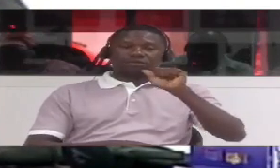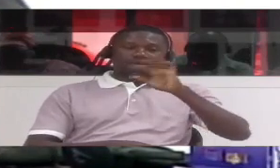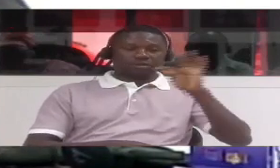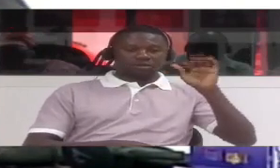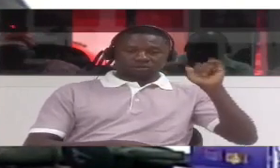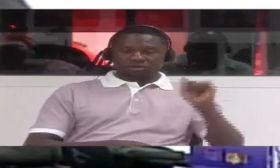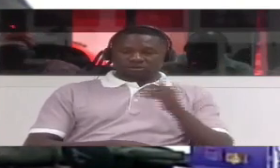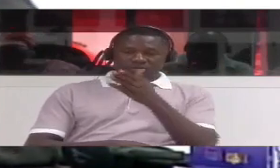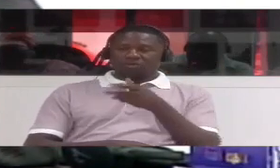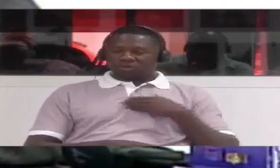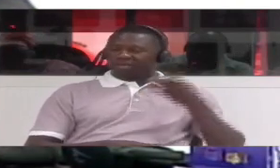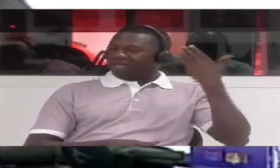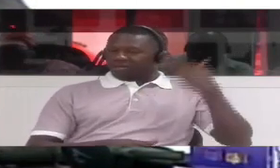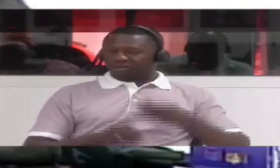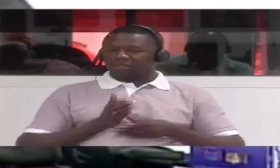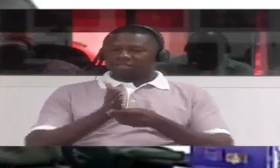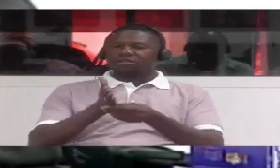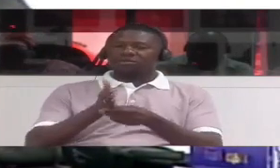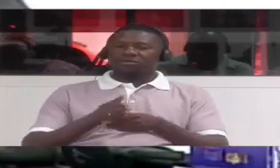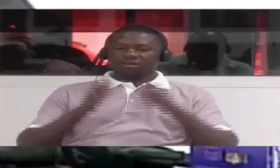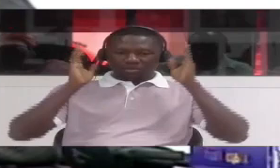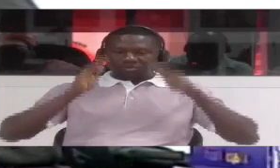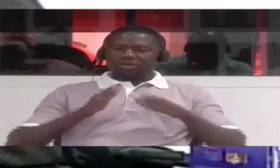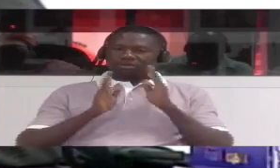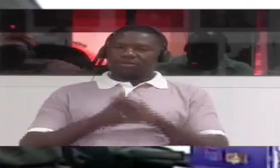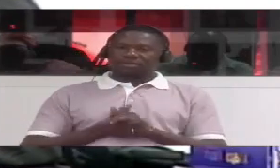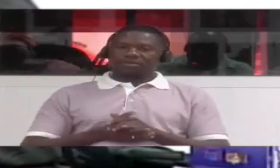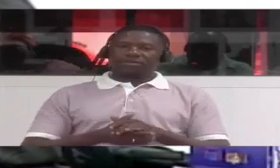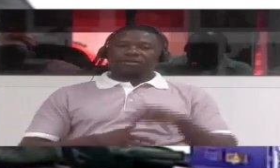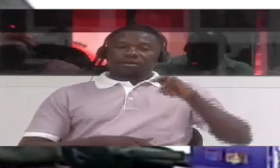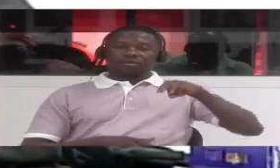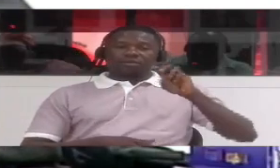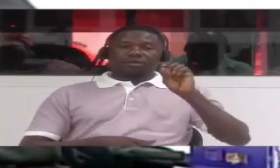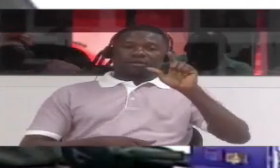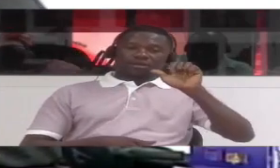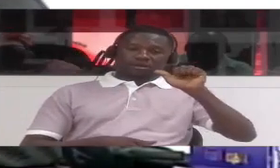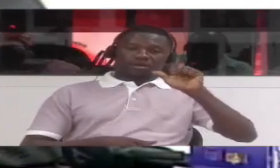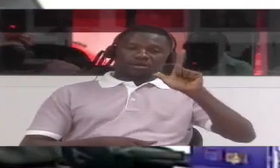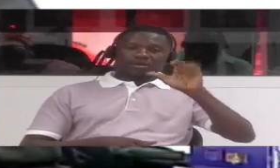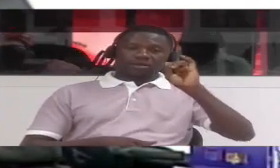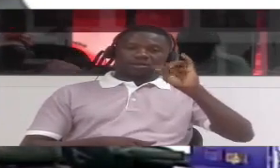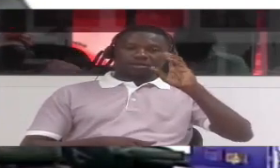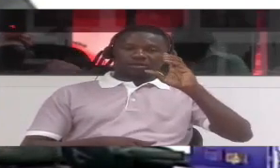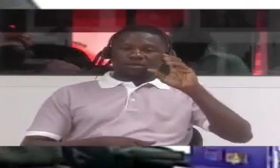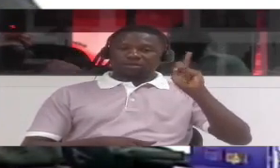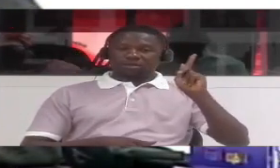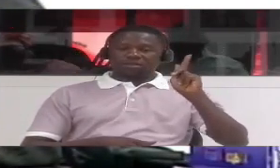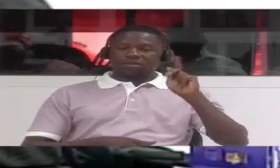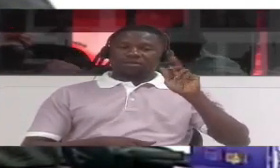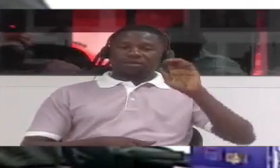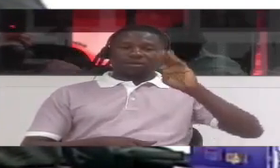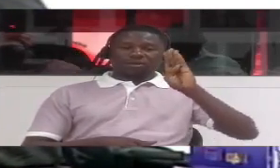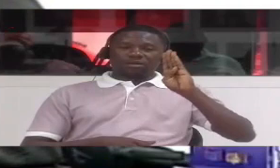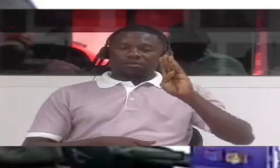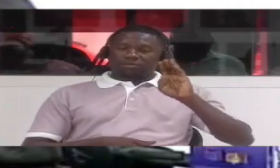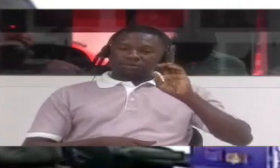there, was also consoling me. Malimbu told me, "Cham, I have been here. I've seen worse things. They've even put a gun in my mouth. Cham,